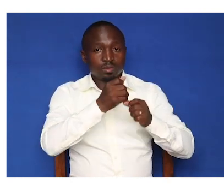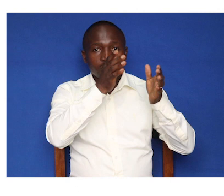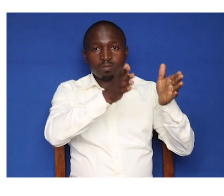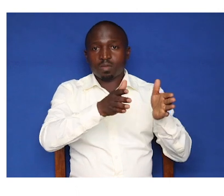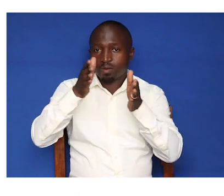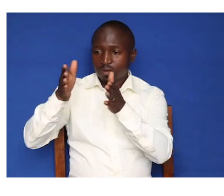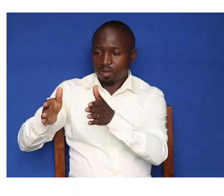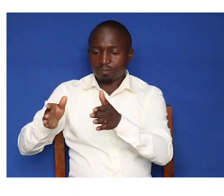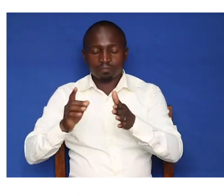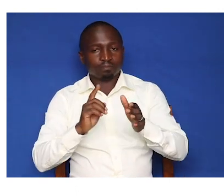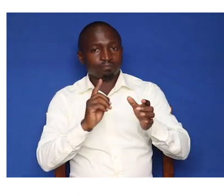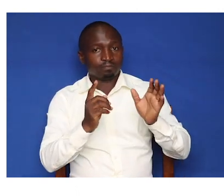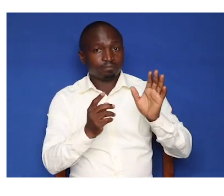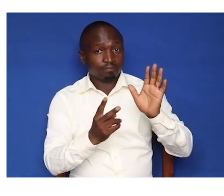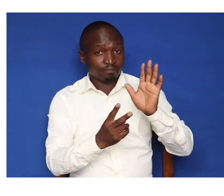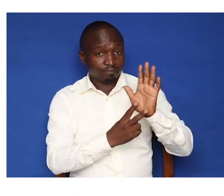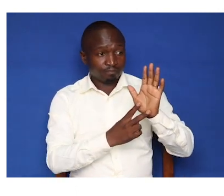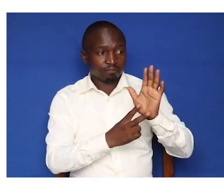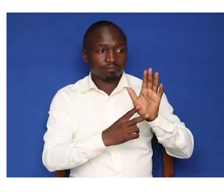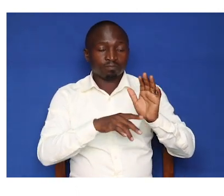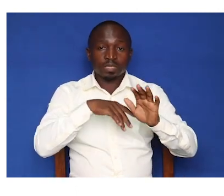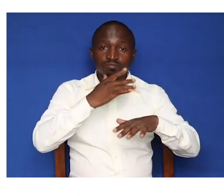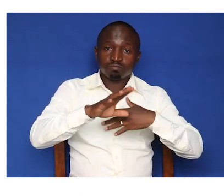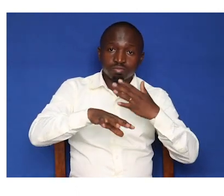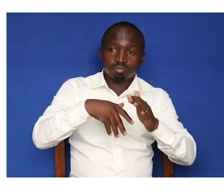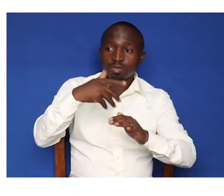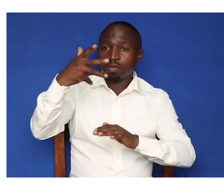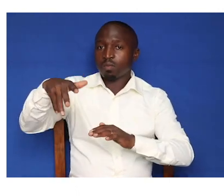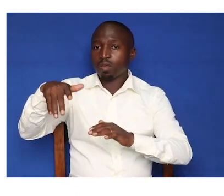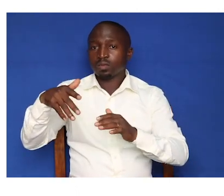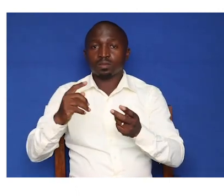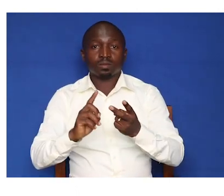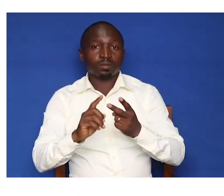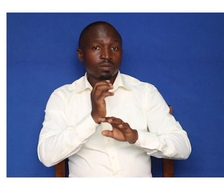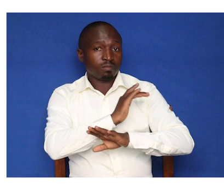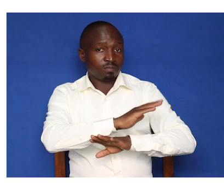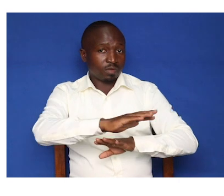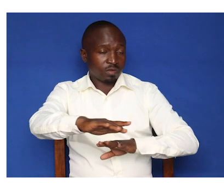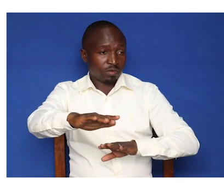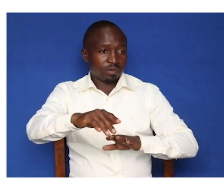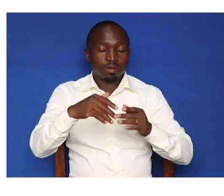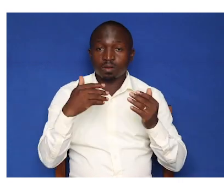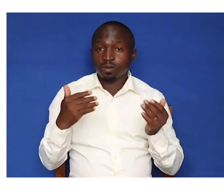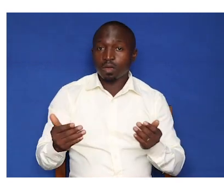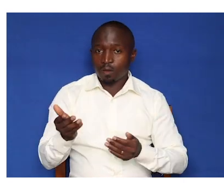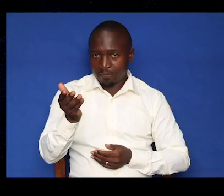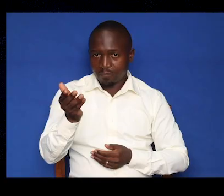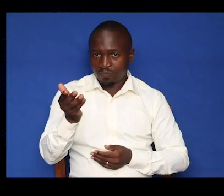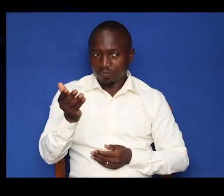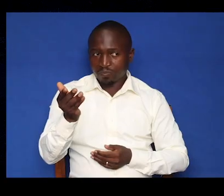activities. 7, mixing of oceanic water. Now, my dear